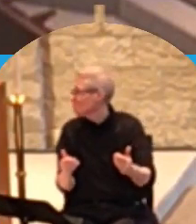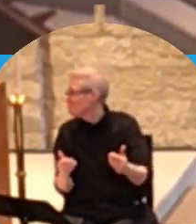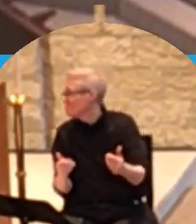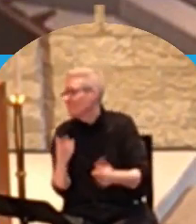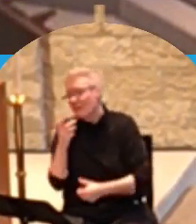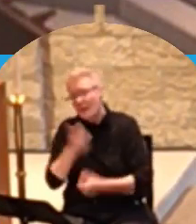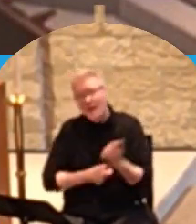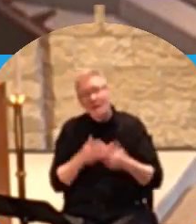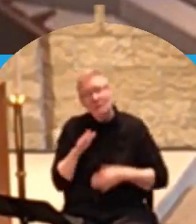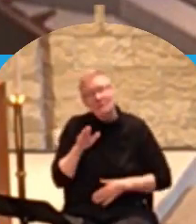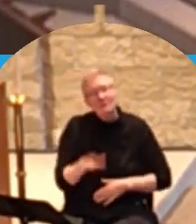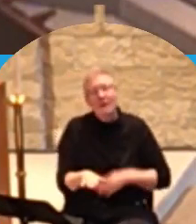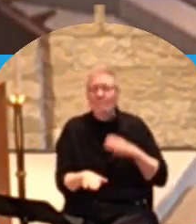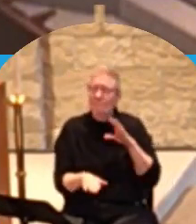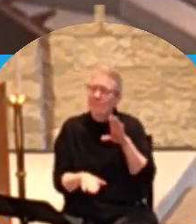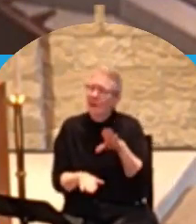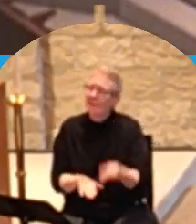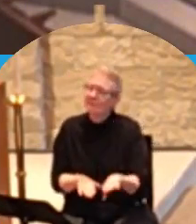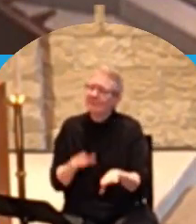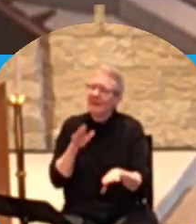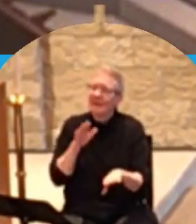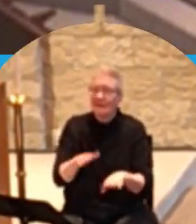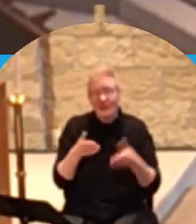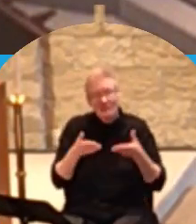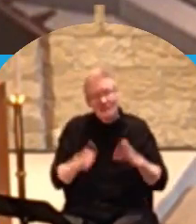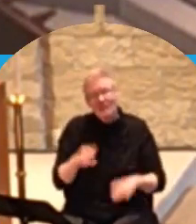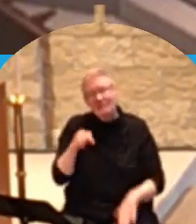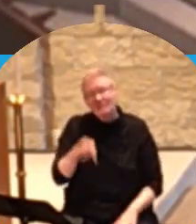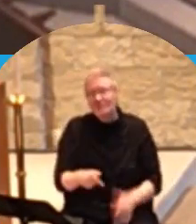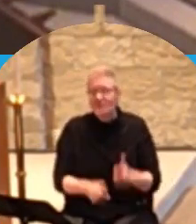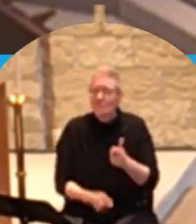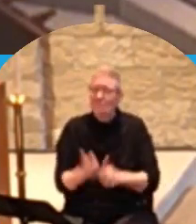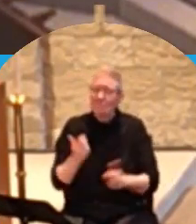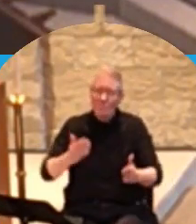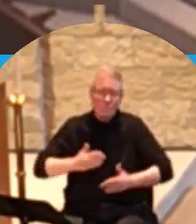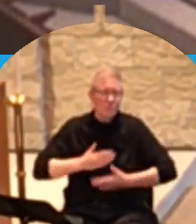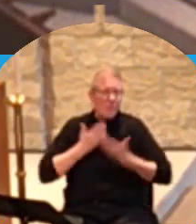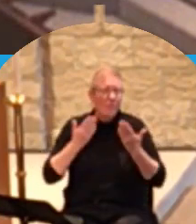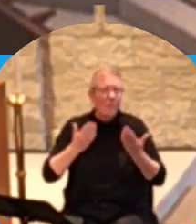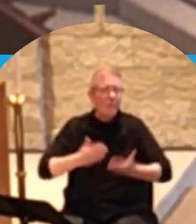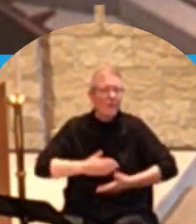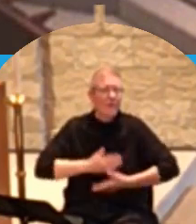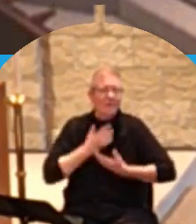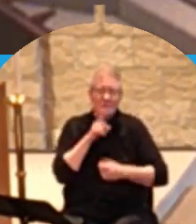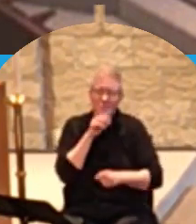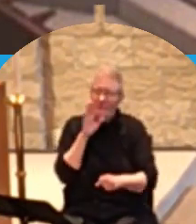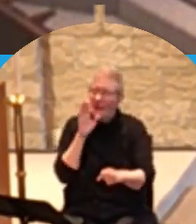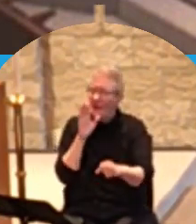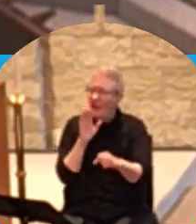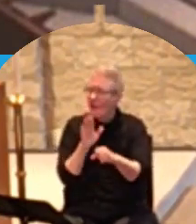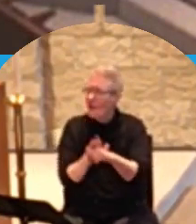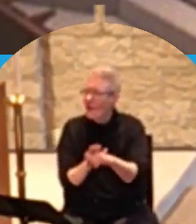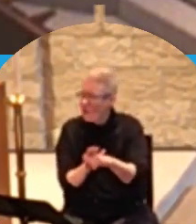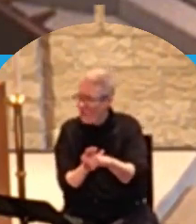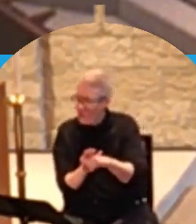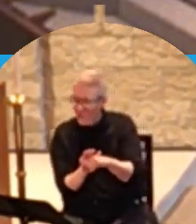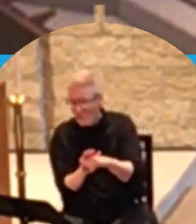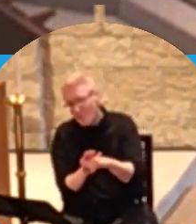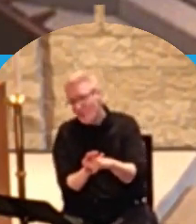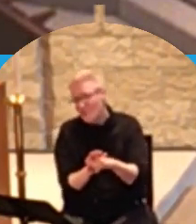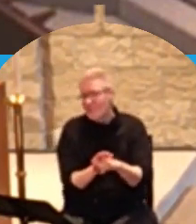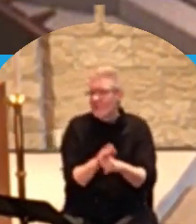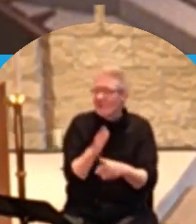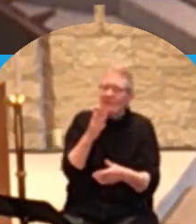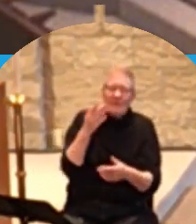With every step I take, let this be my joyous vow.